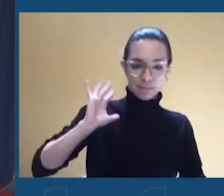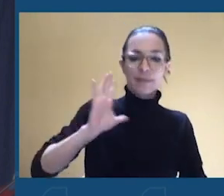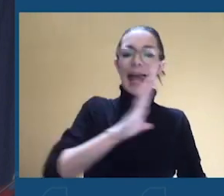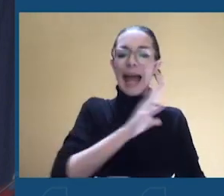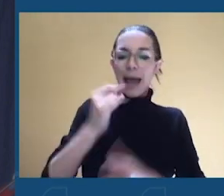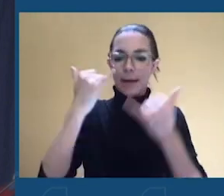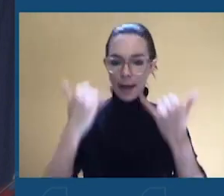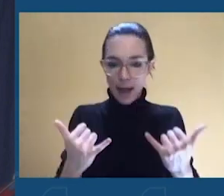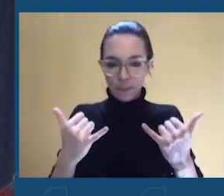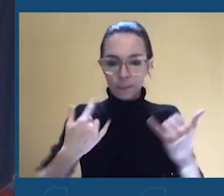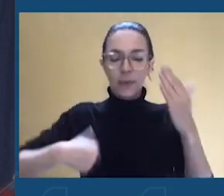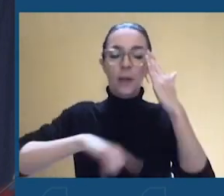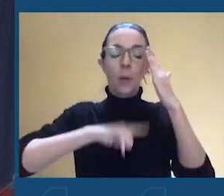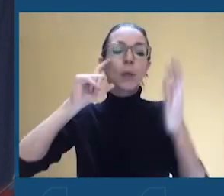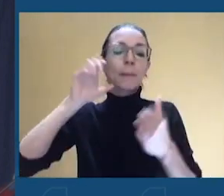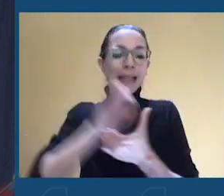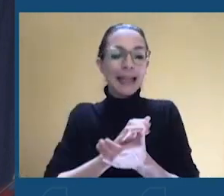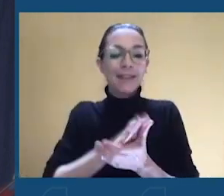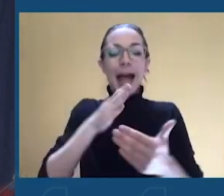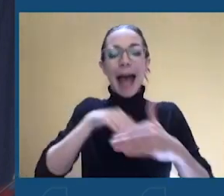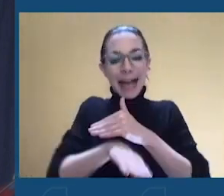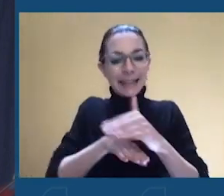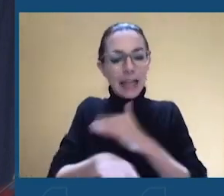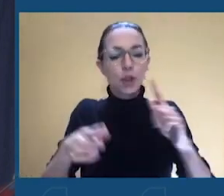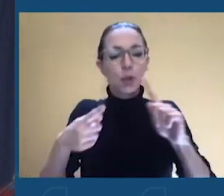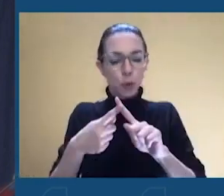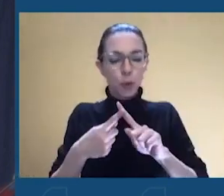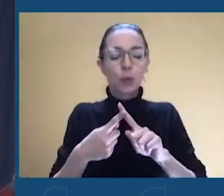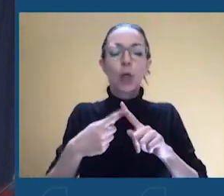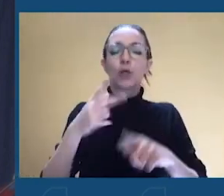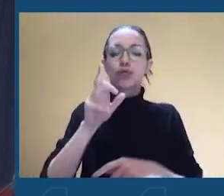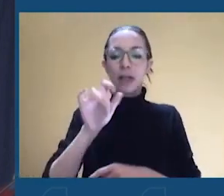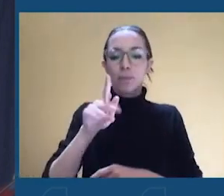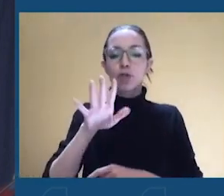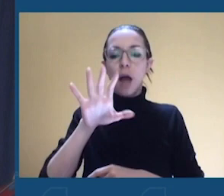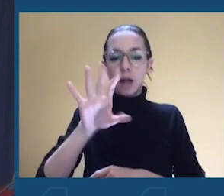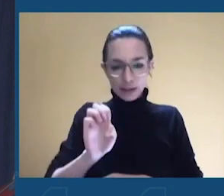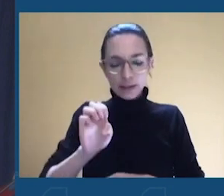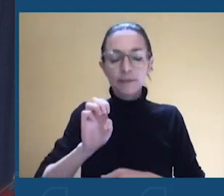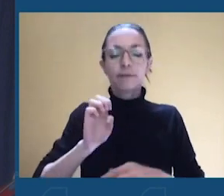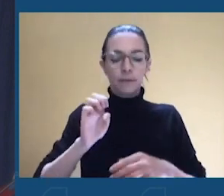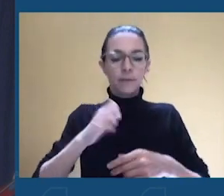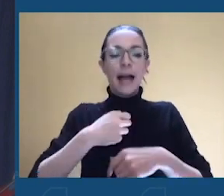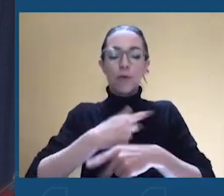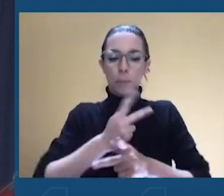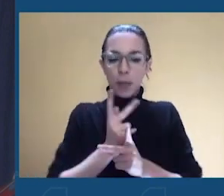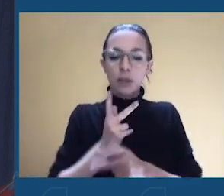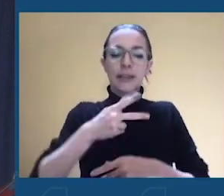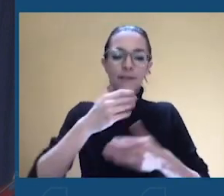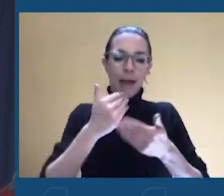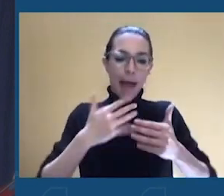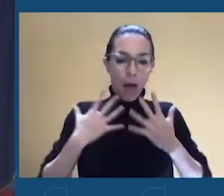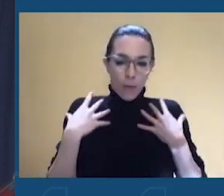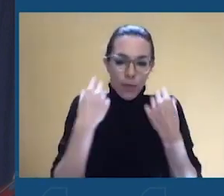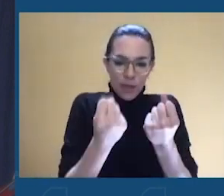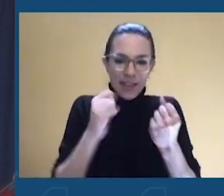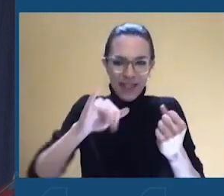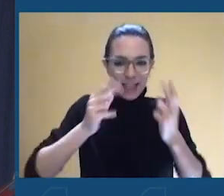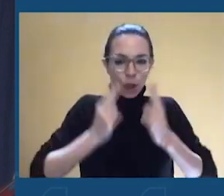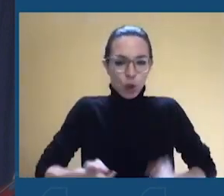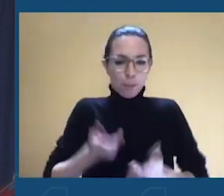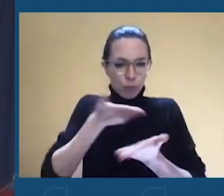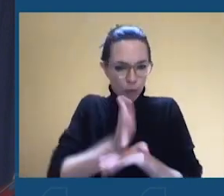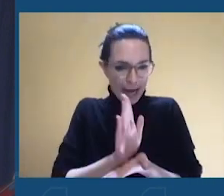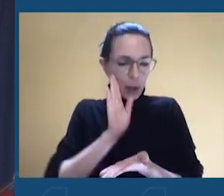that access to reproductive health is a human right, and my administration will do whatever it can to protect that